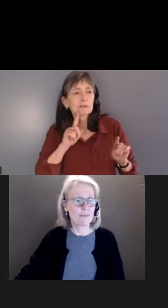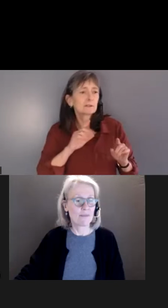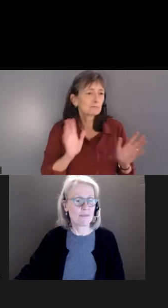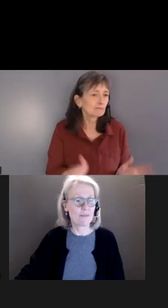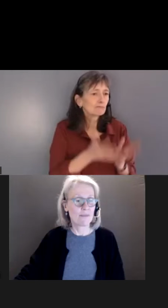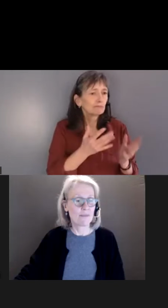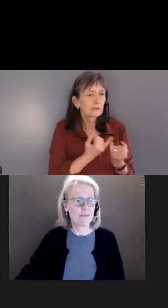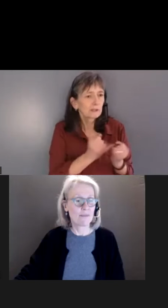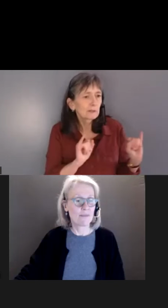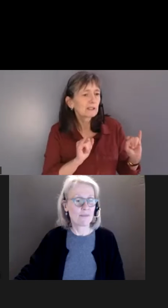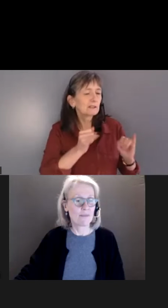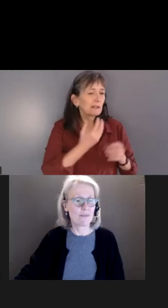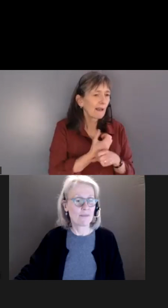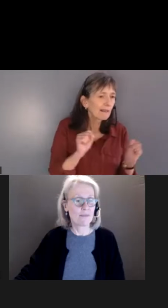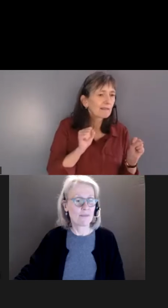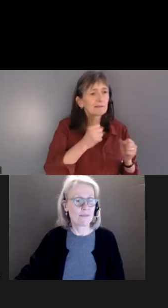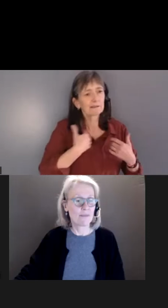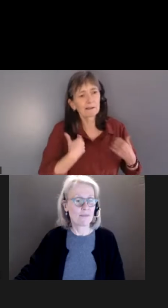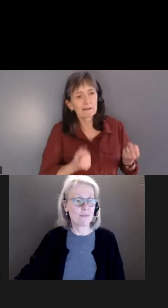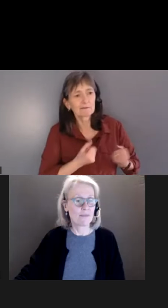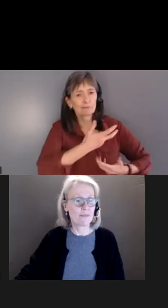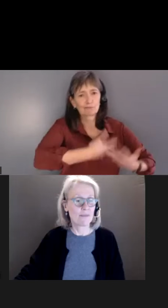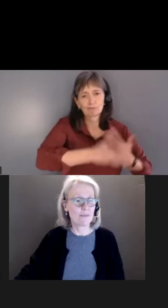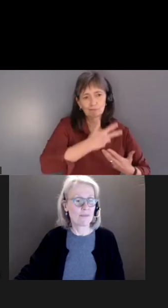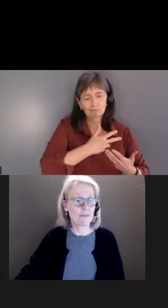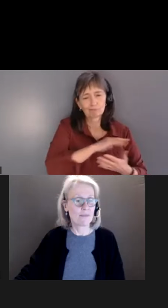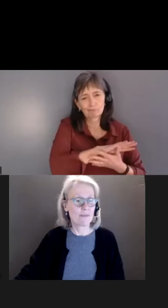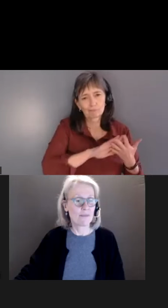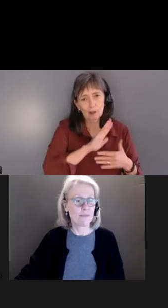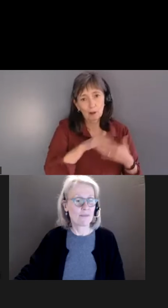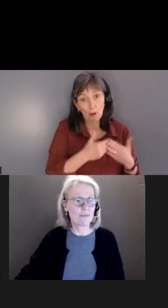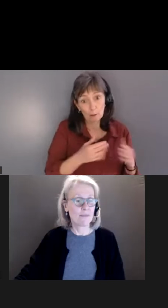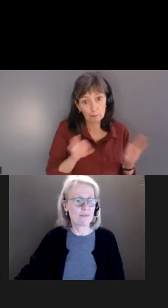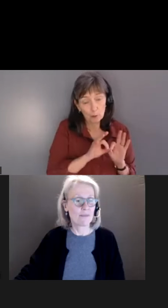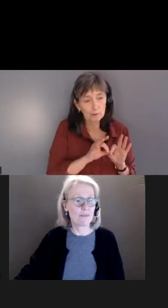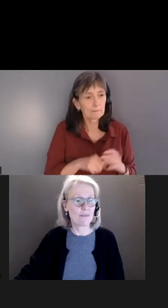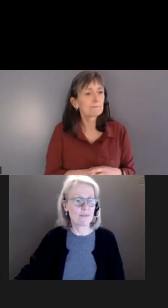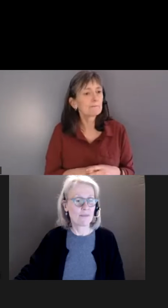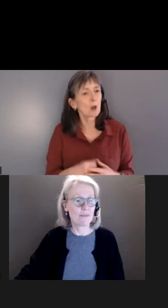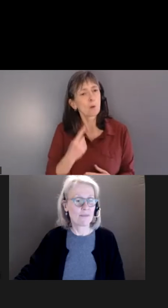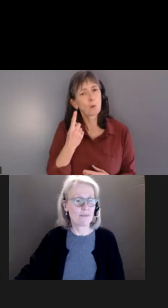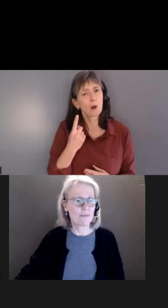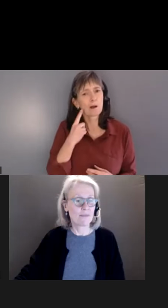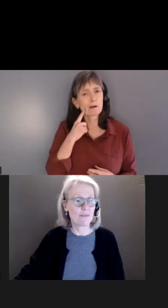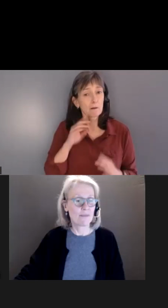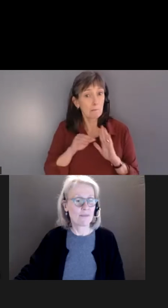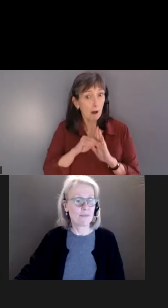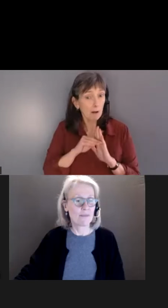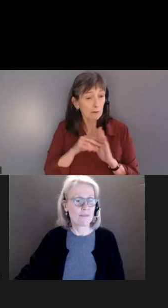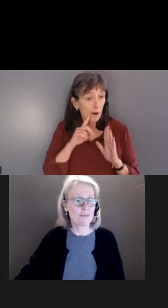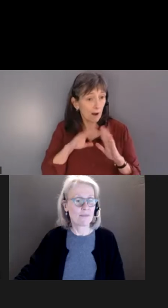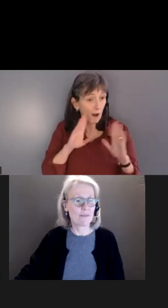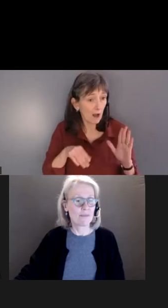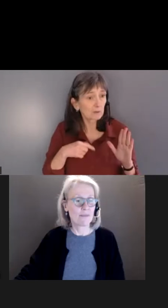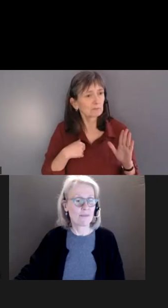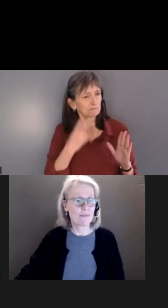and social well-being are really what's key. And one of the innovative housing models that we focus on in the report are naturally occurring